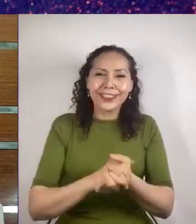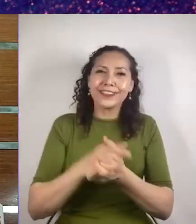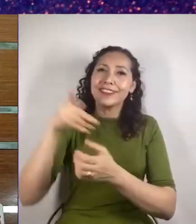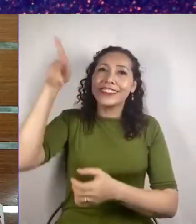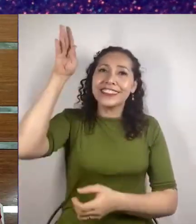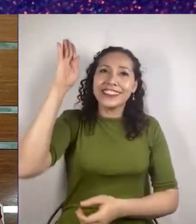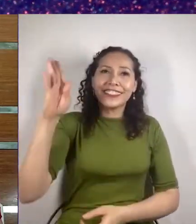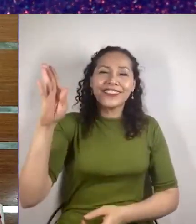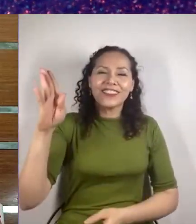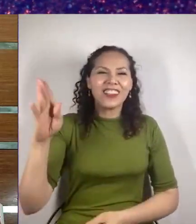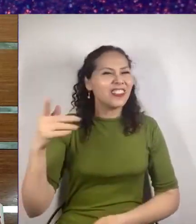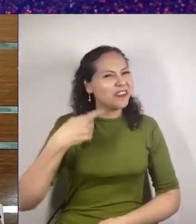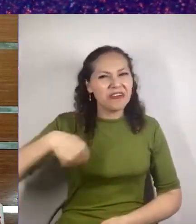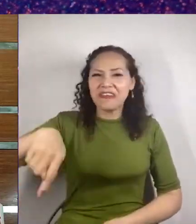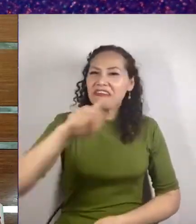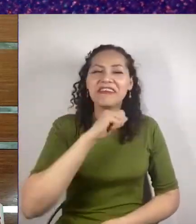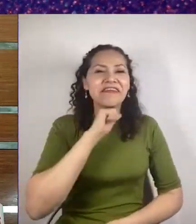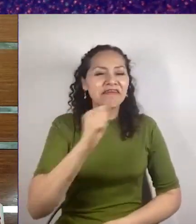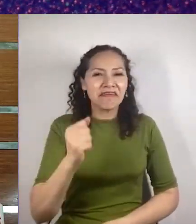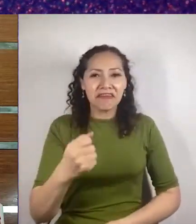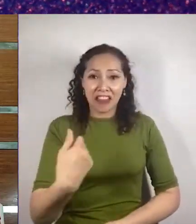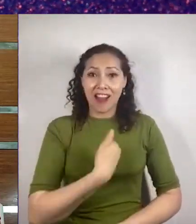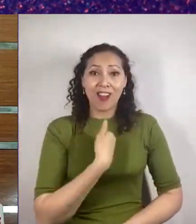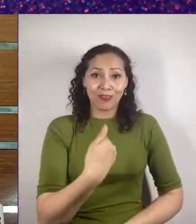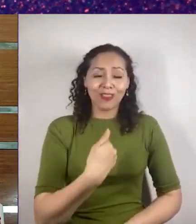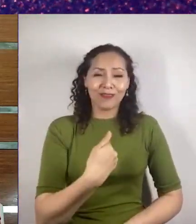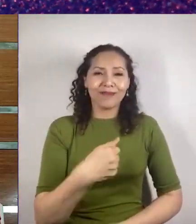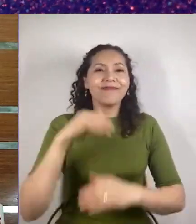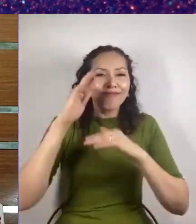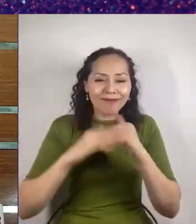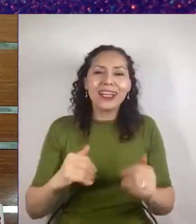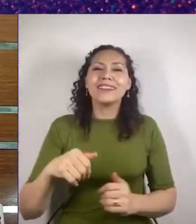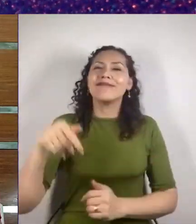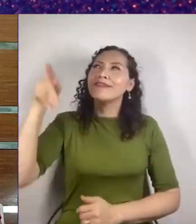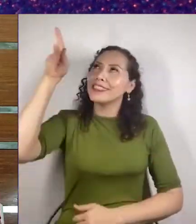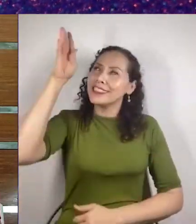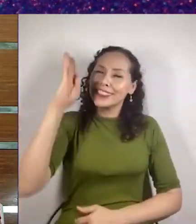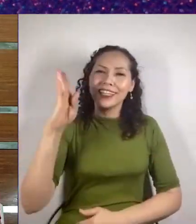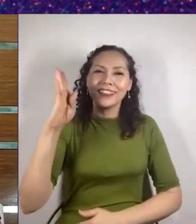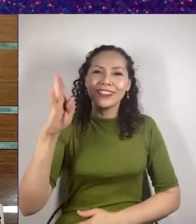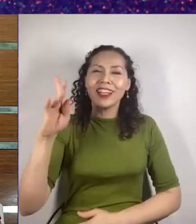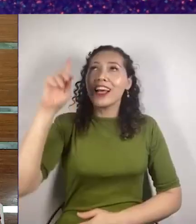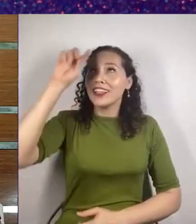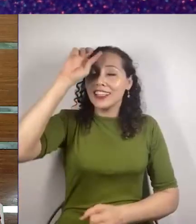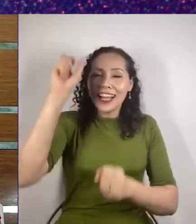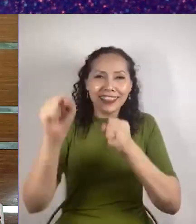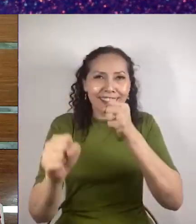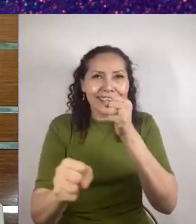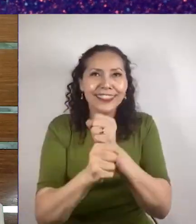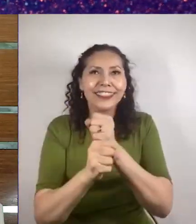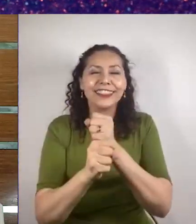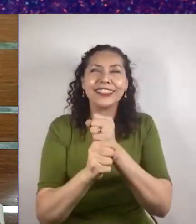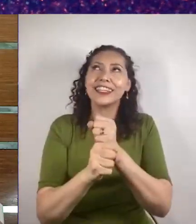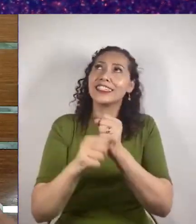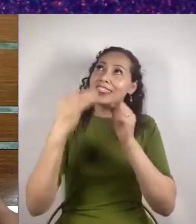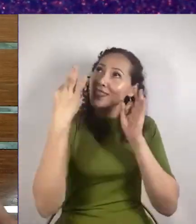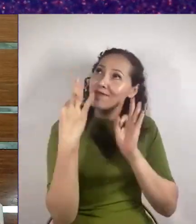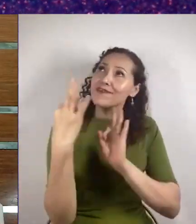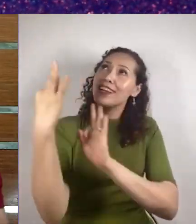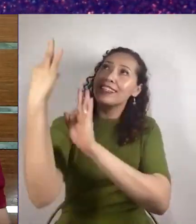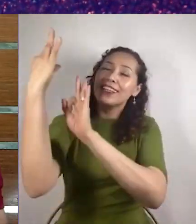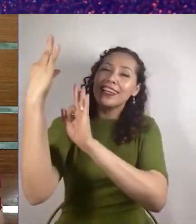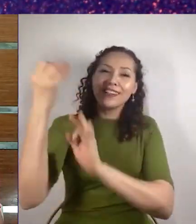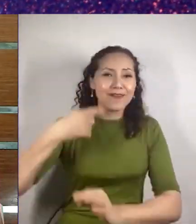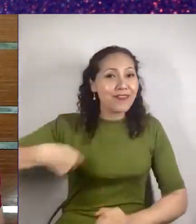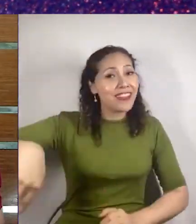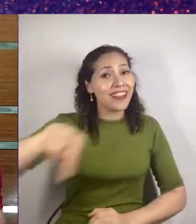not our own, but of God's. Trusting that in His presence we are safe and wanting nothing,